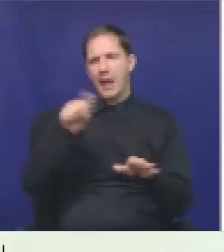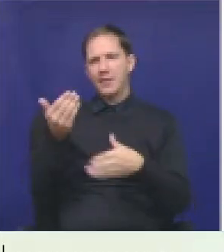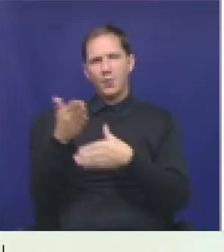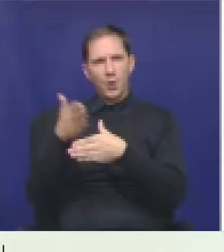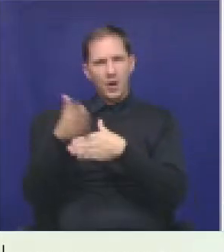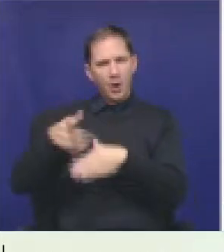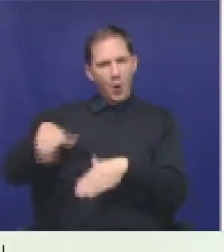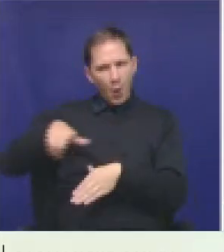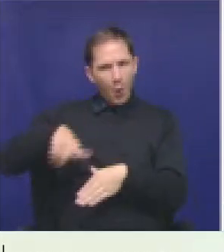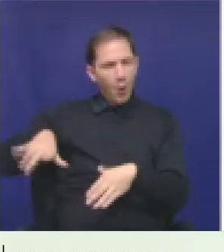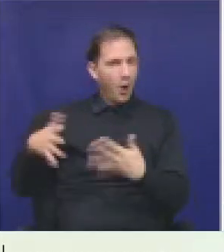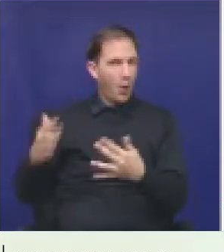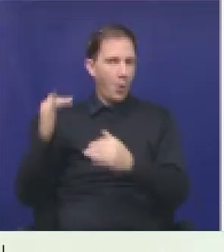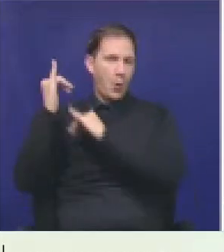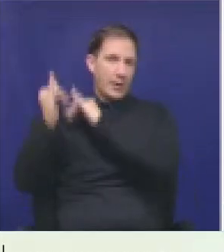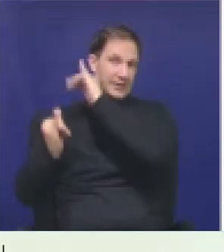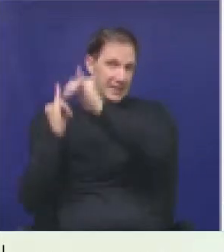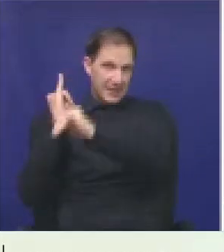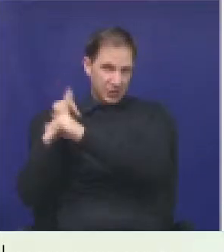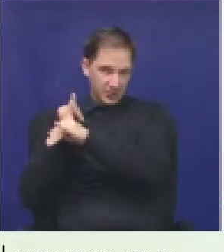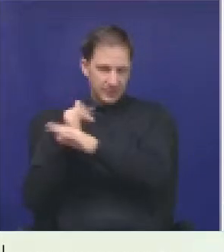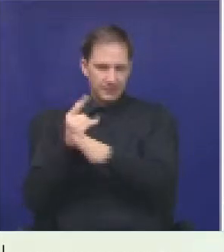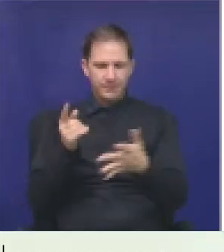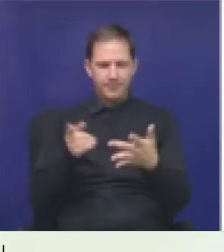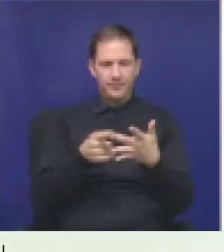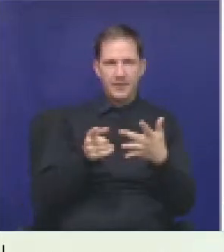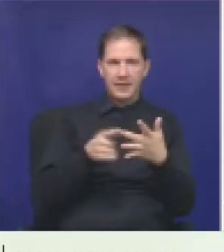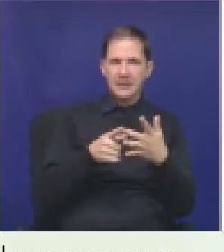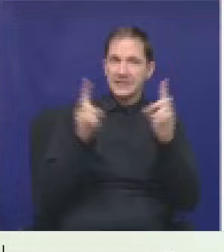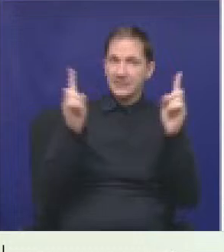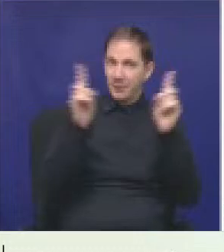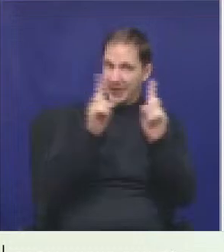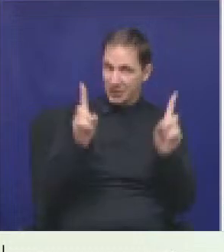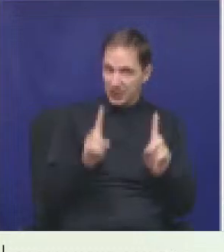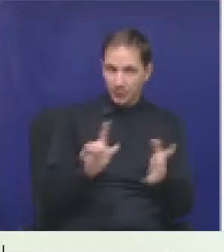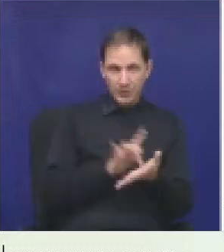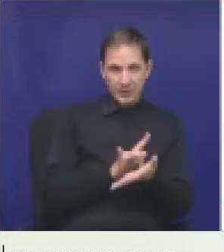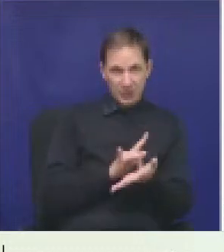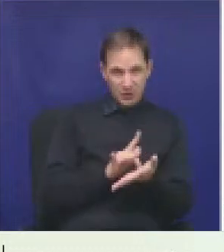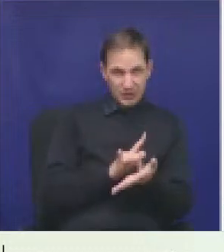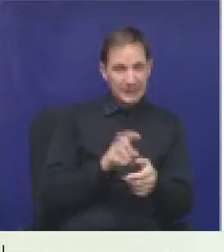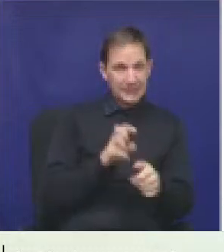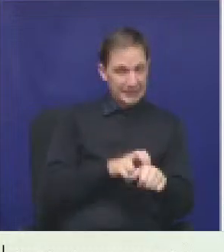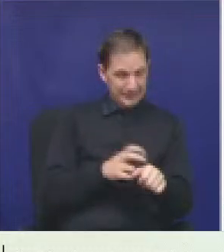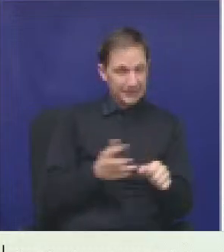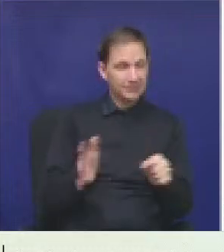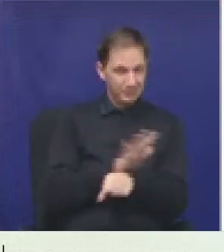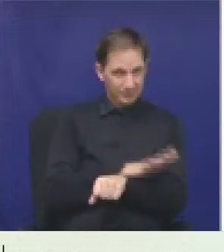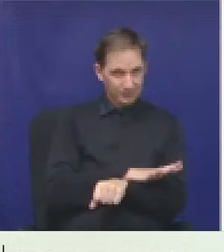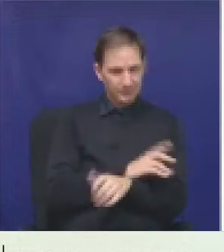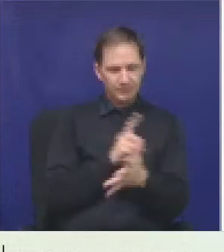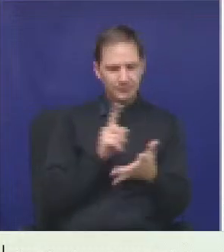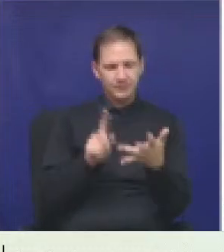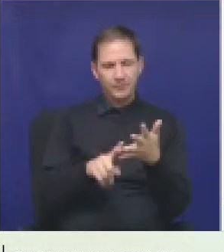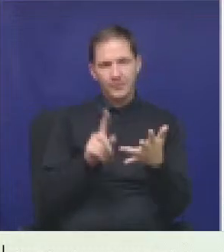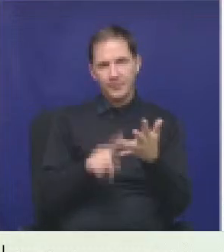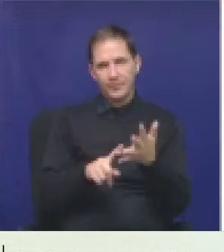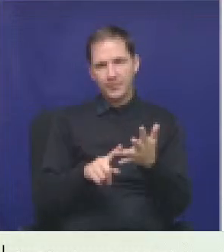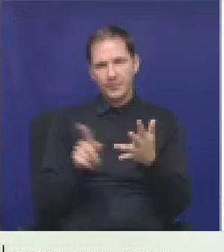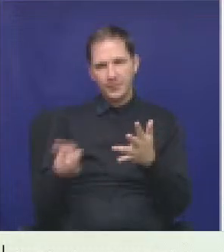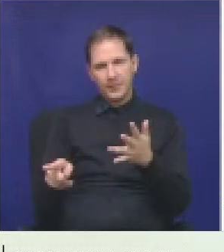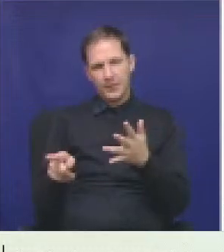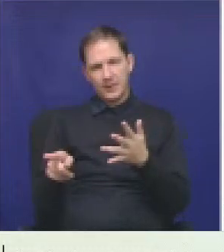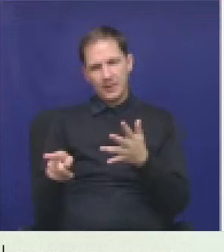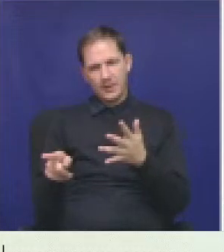filling executive management and specialist vacancies. Secondly, the committee is concerned about the department's inability